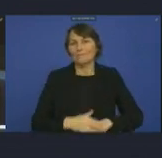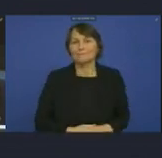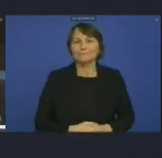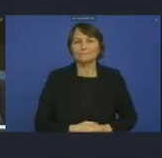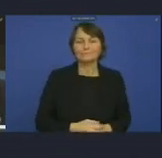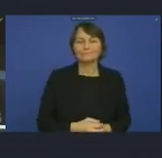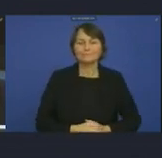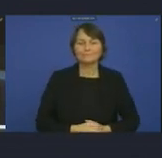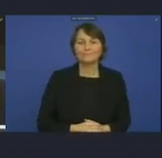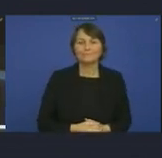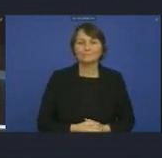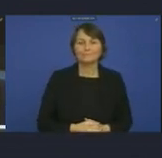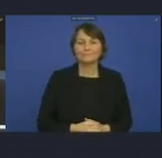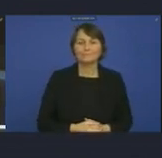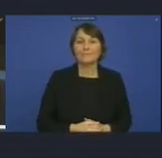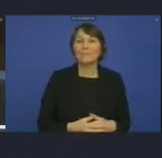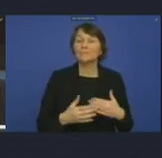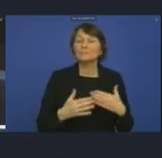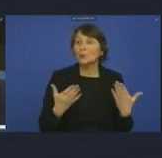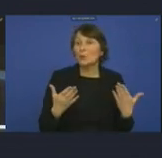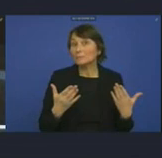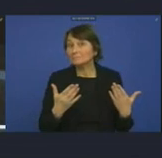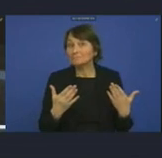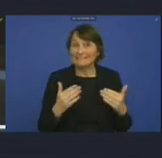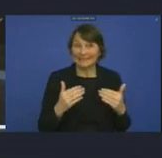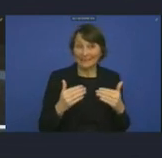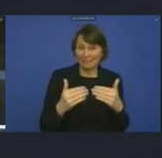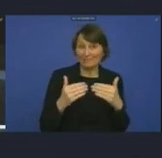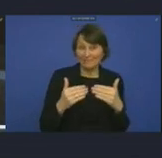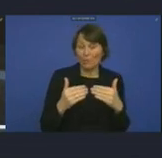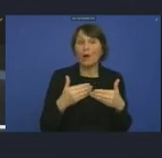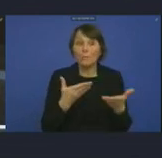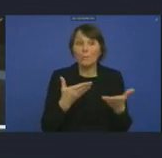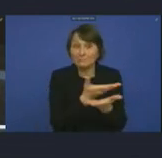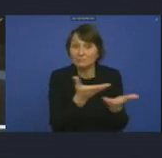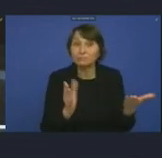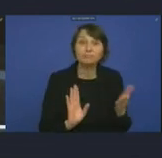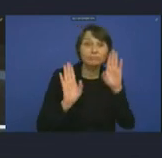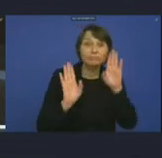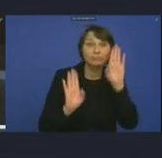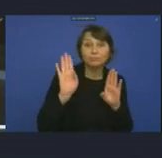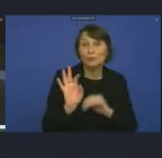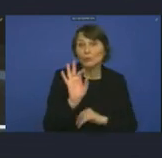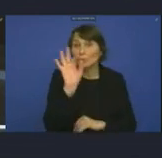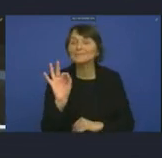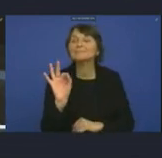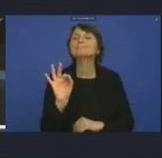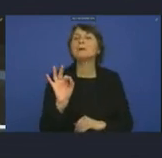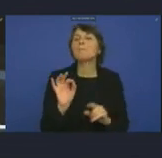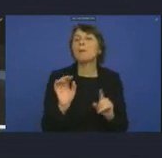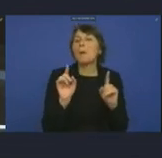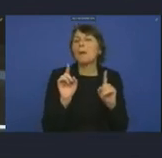Before we open the floor to question, I would like to give you a small piece of